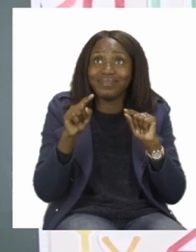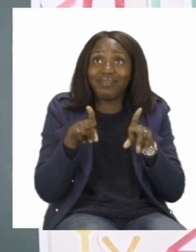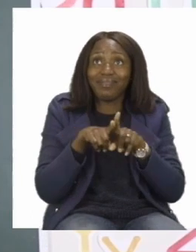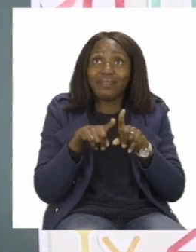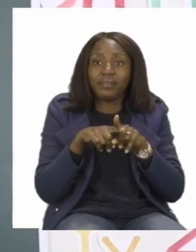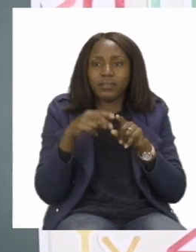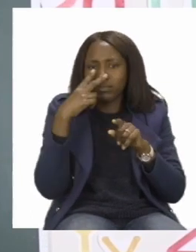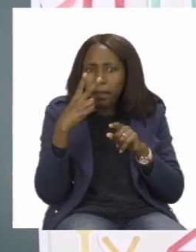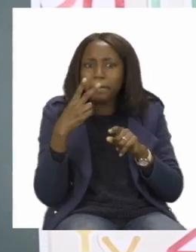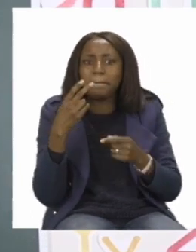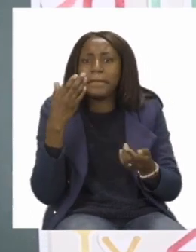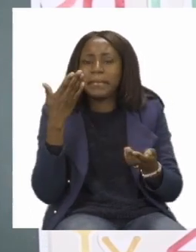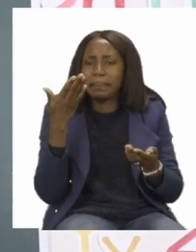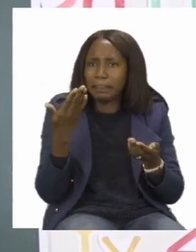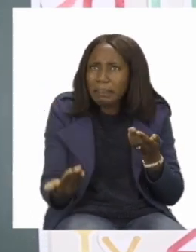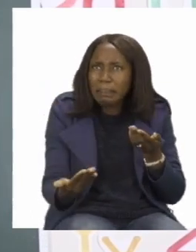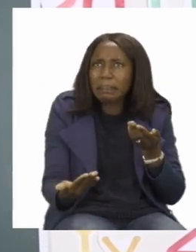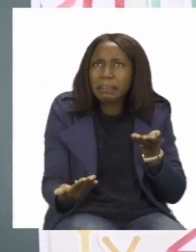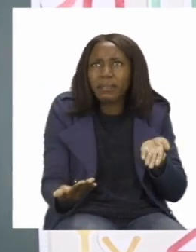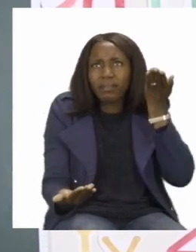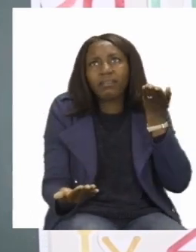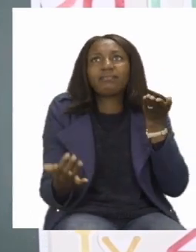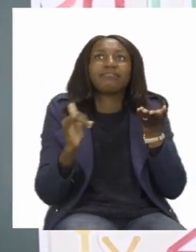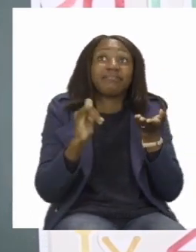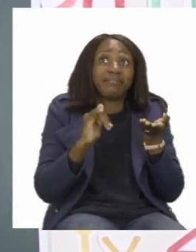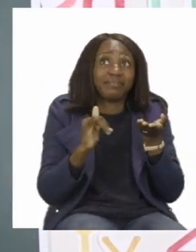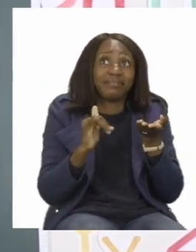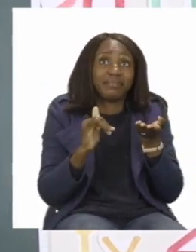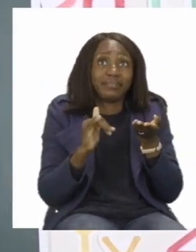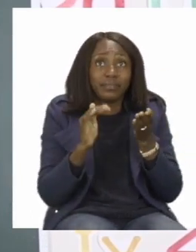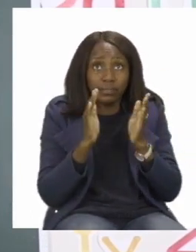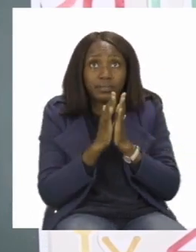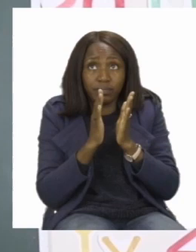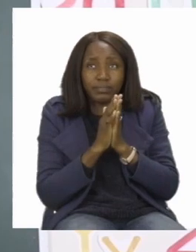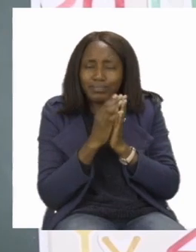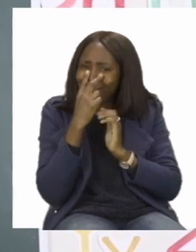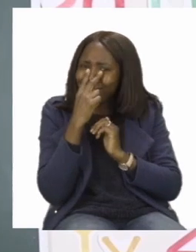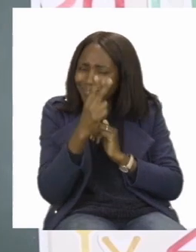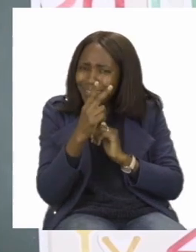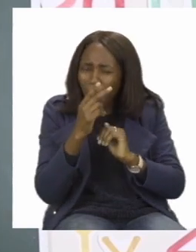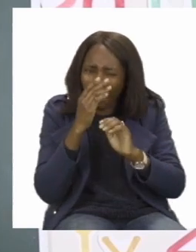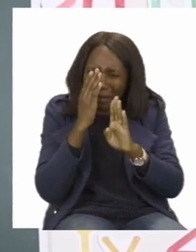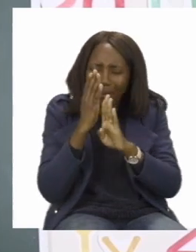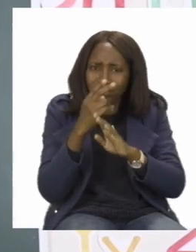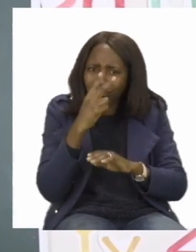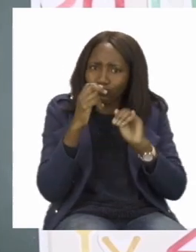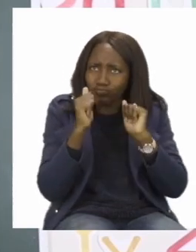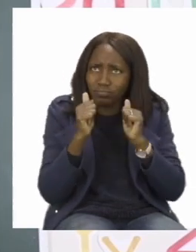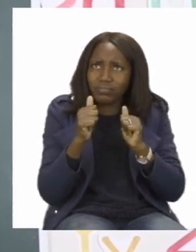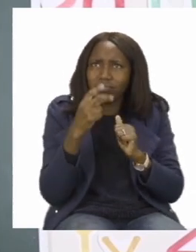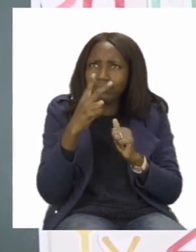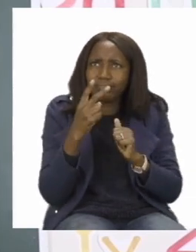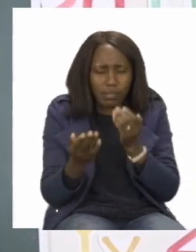your mass. Make sure that when you're doing your exercise, you take a good look at the pictures. Let's try